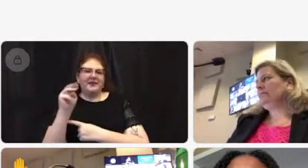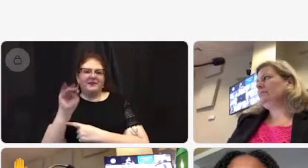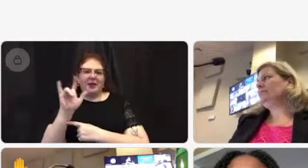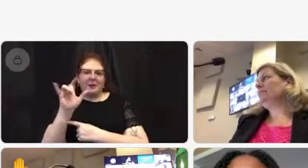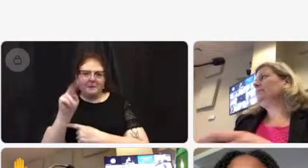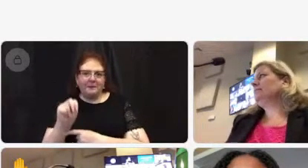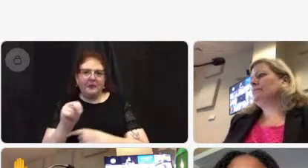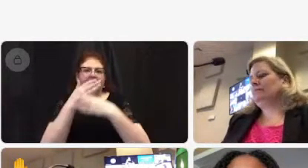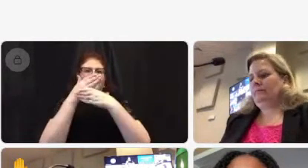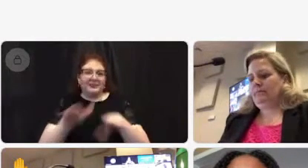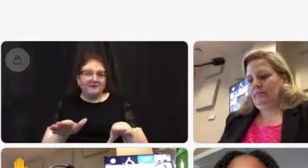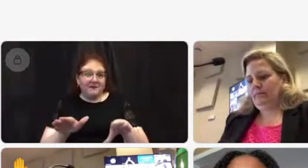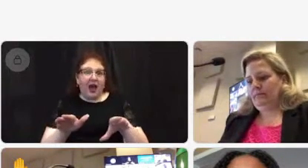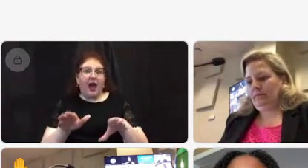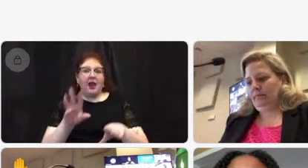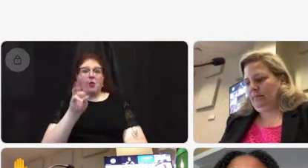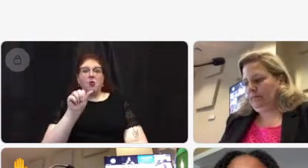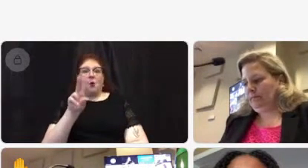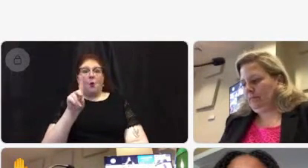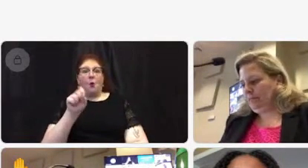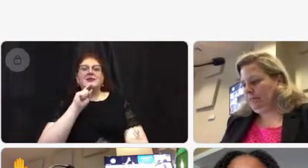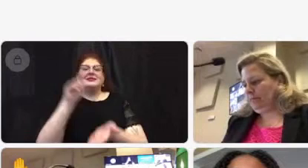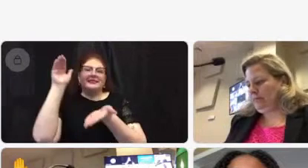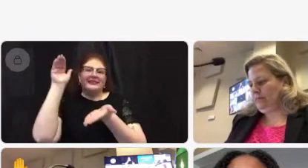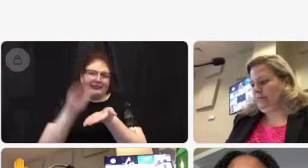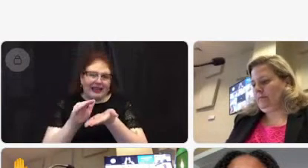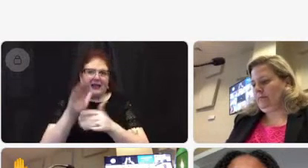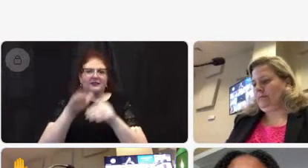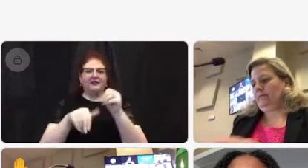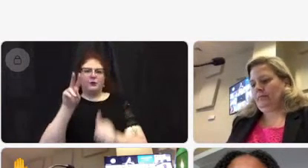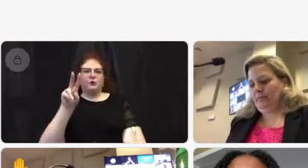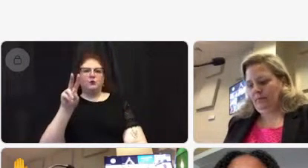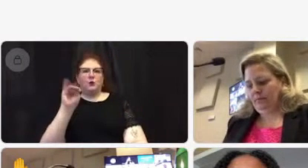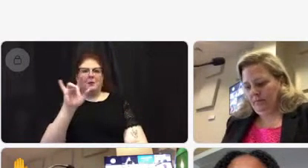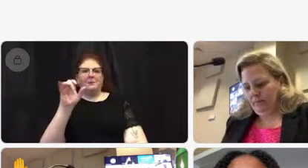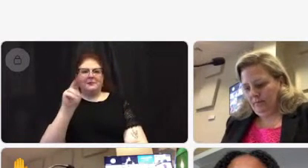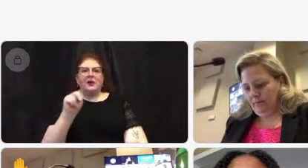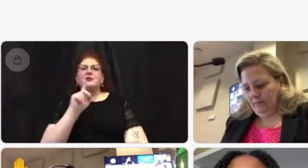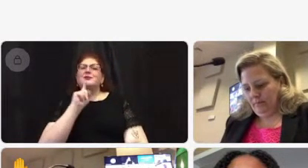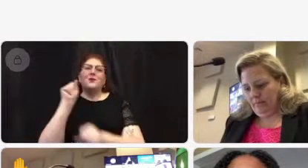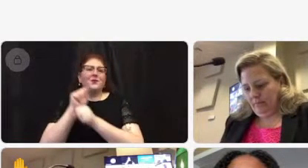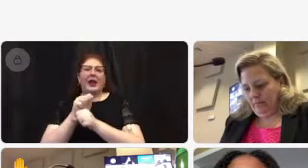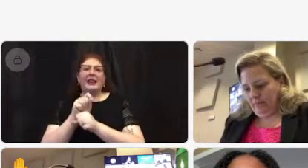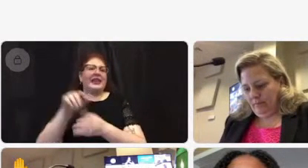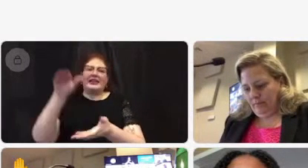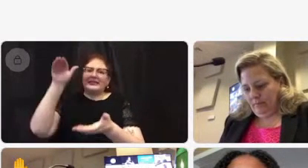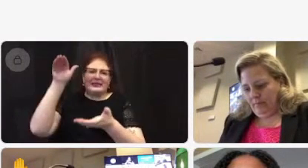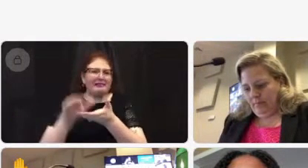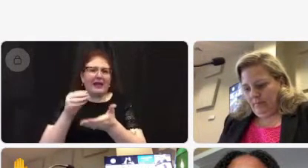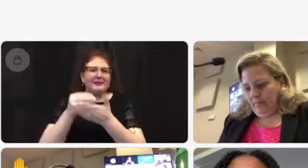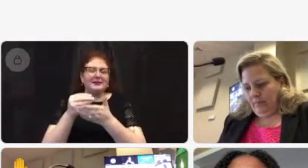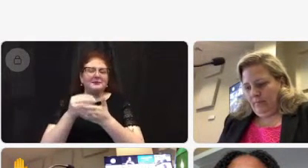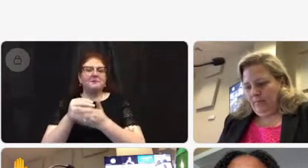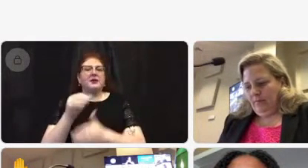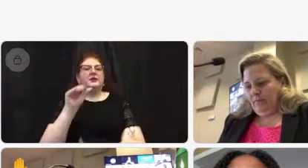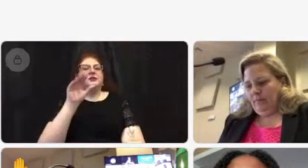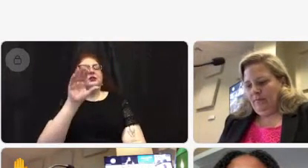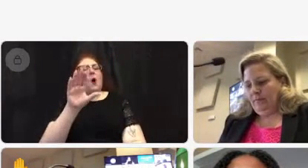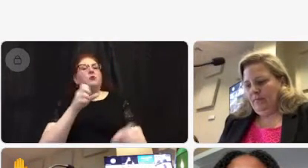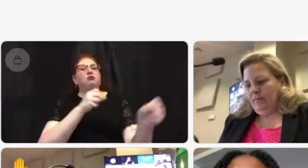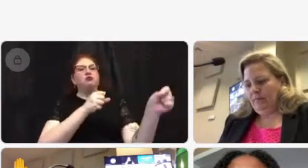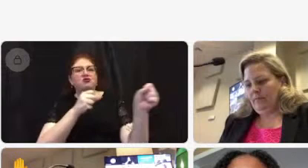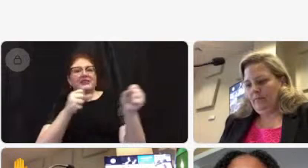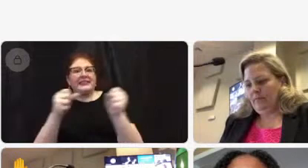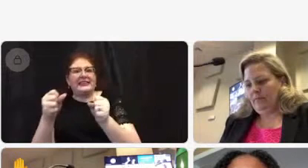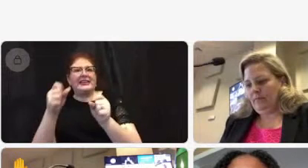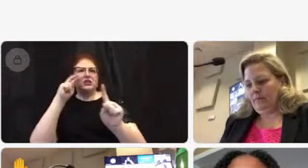wards is less than 2 million. So it's even less of an impact. And from a just strategic perspective, I like the